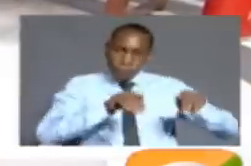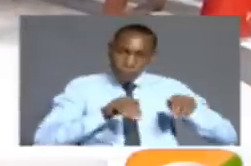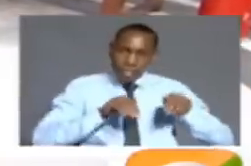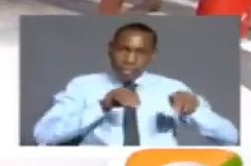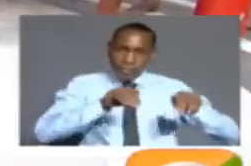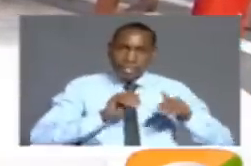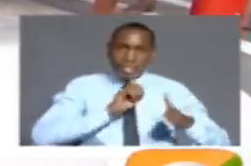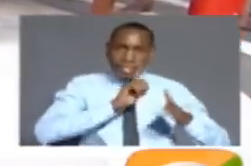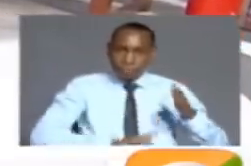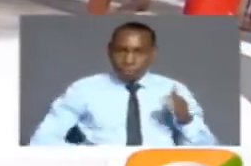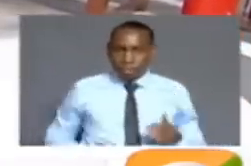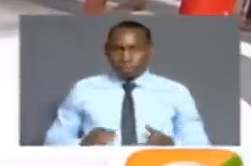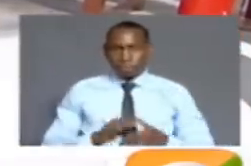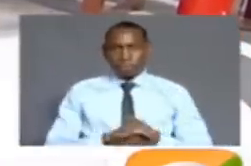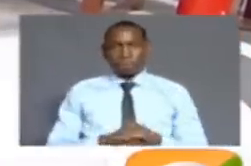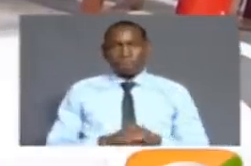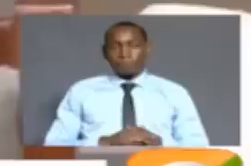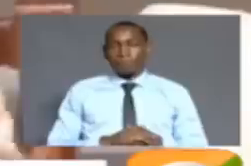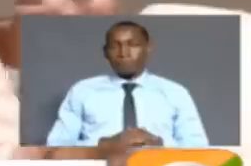What he said was,